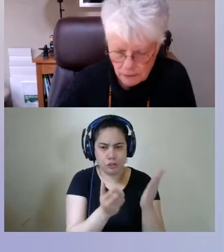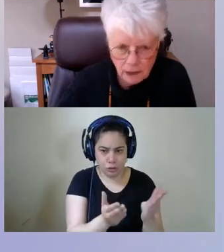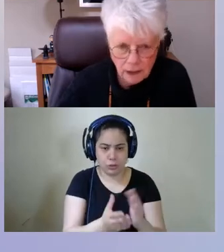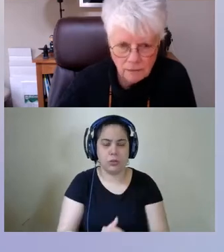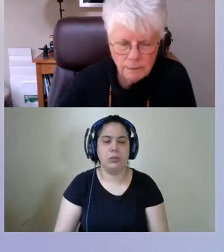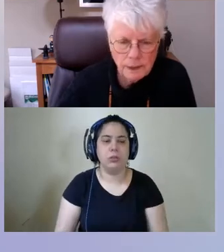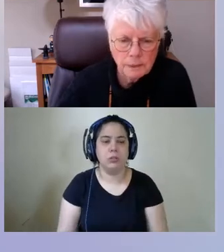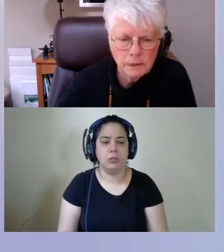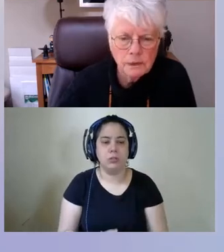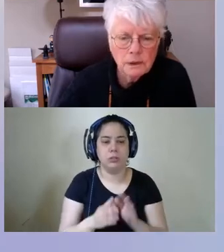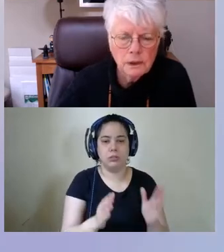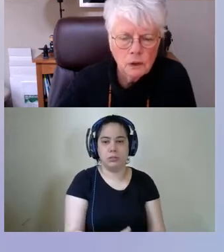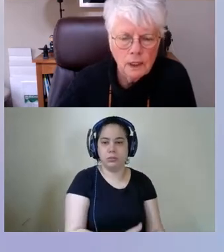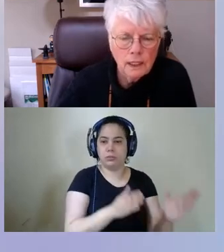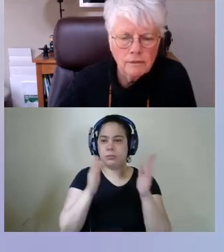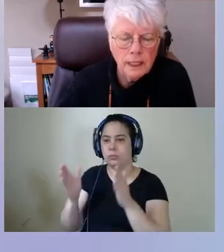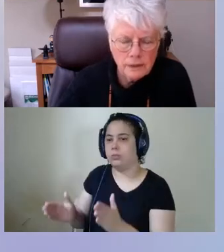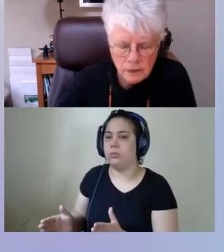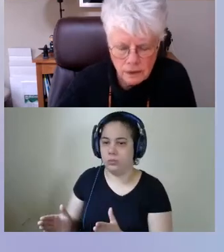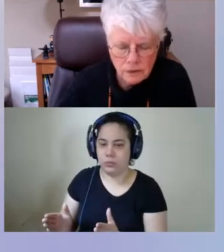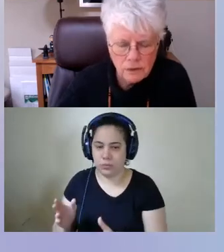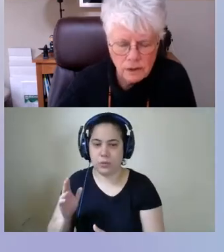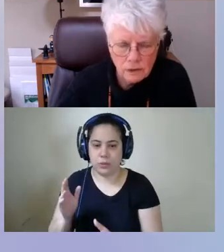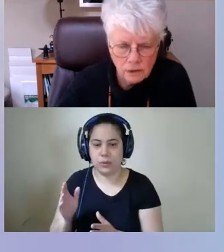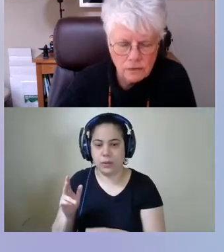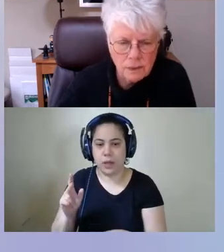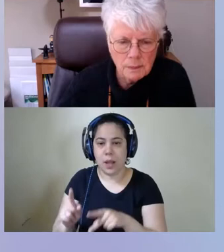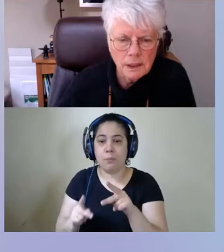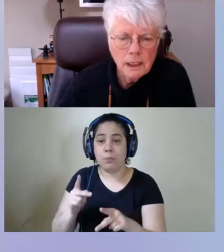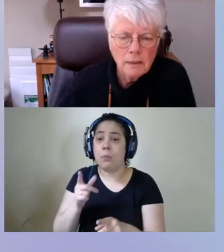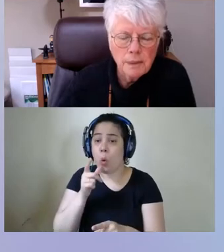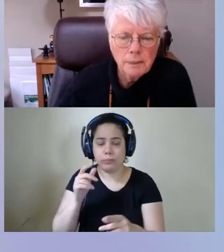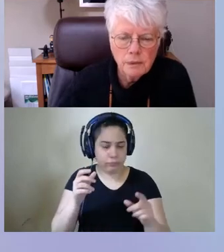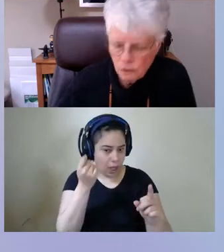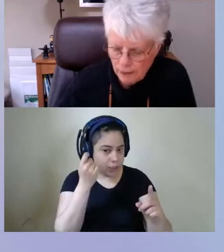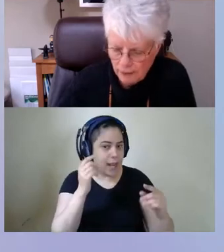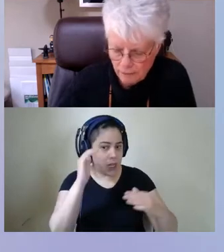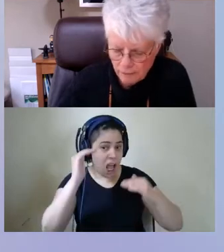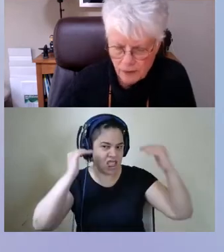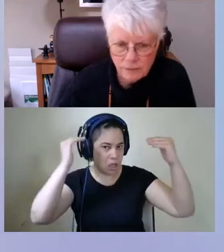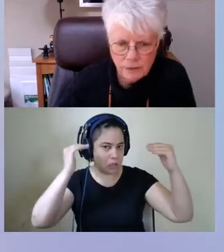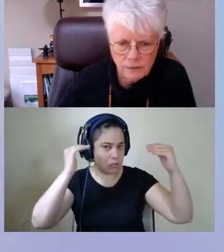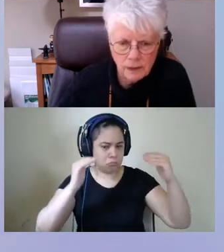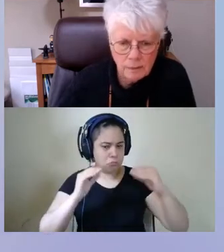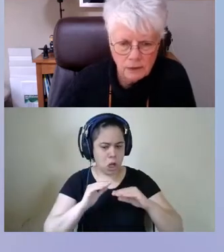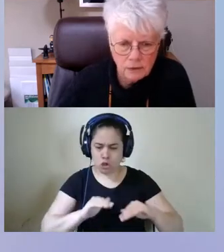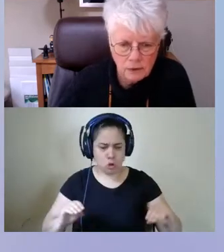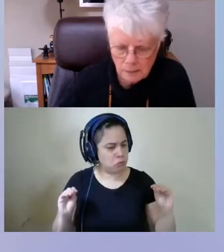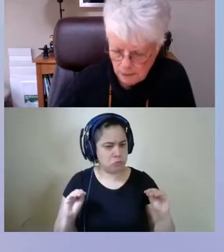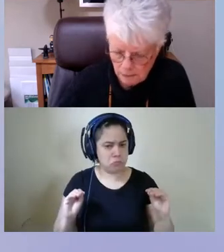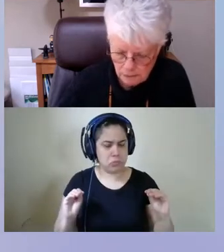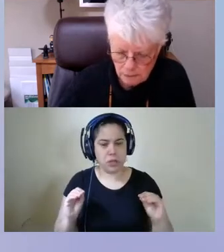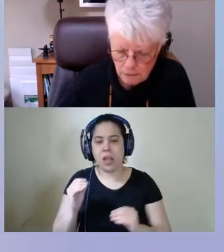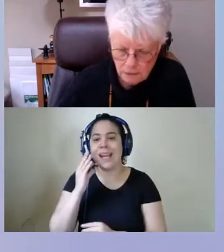profile of people who have, these are adults, remember, people who have suffered developmental